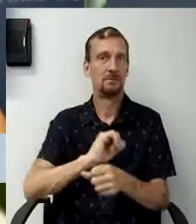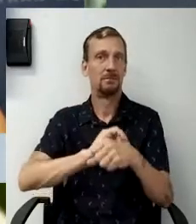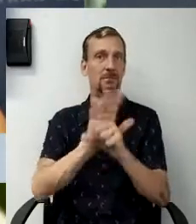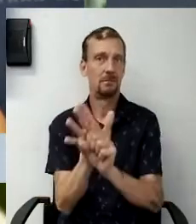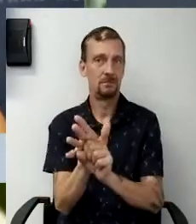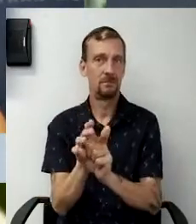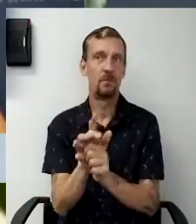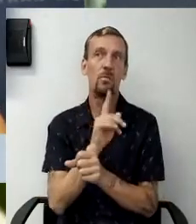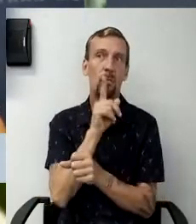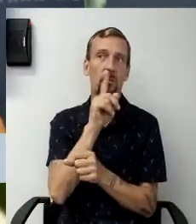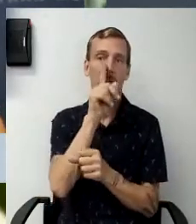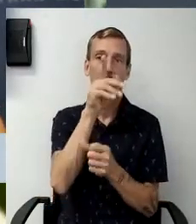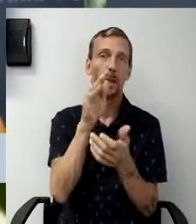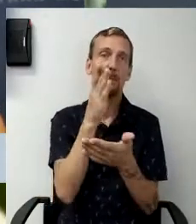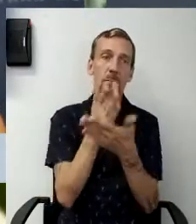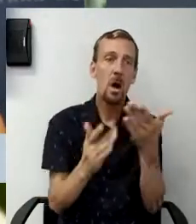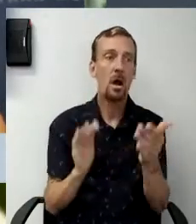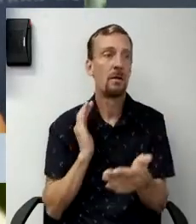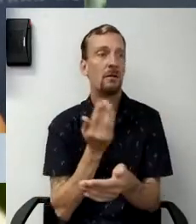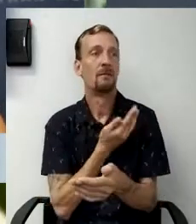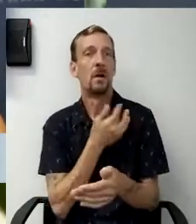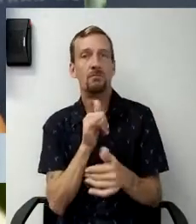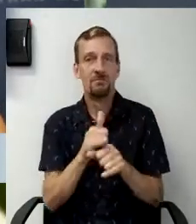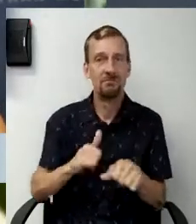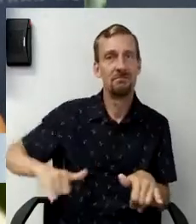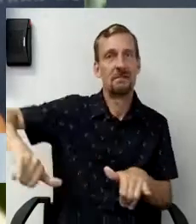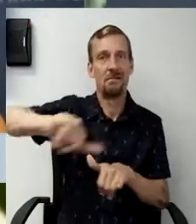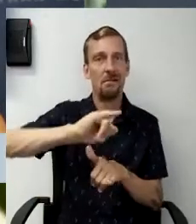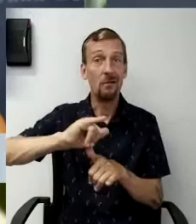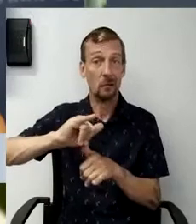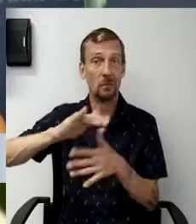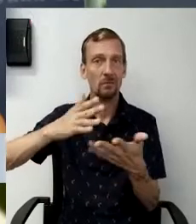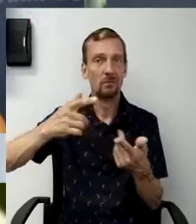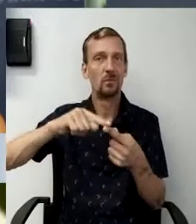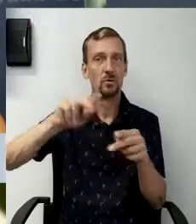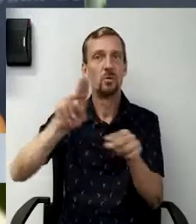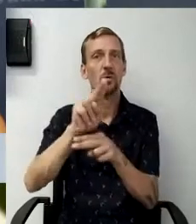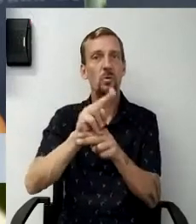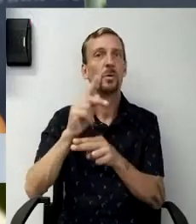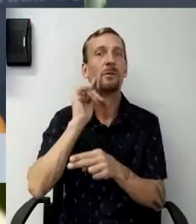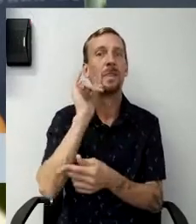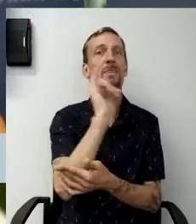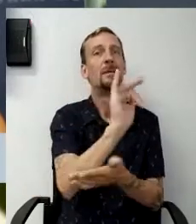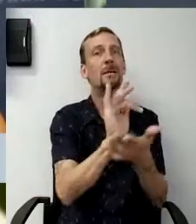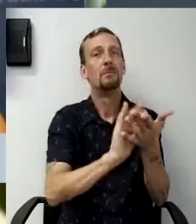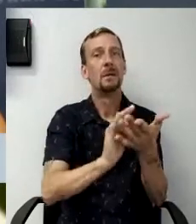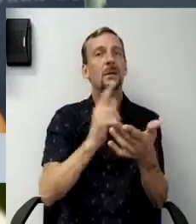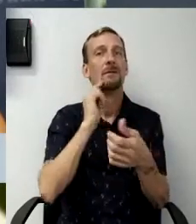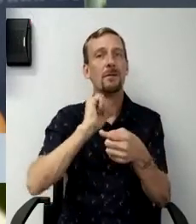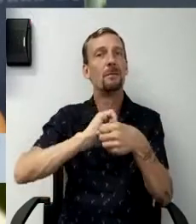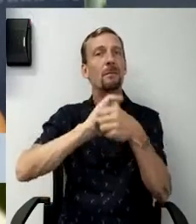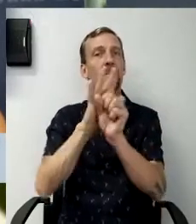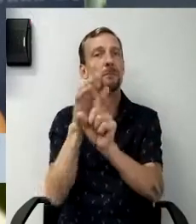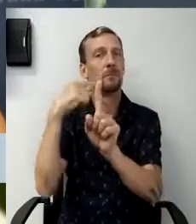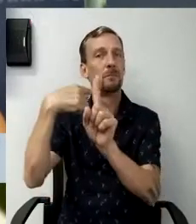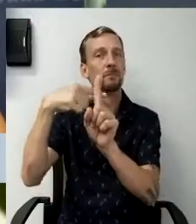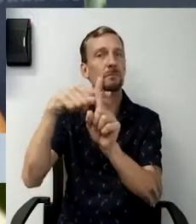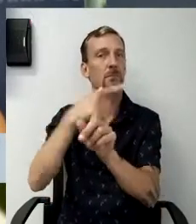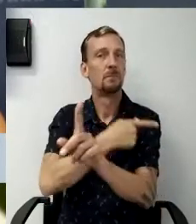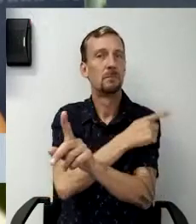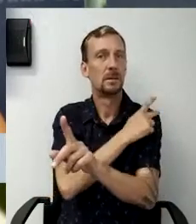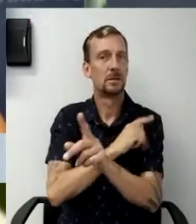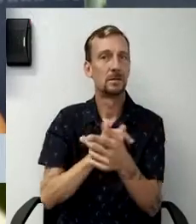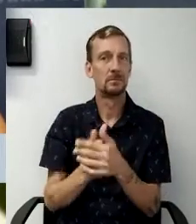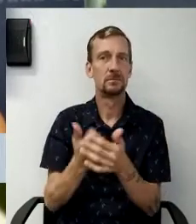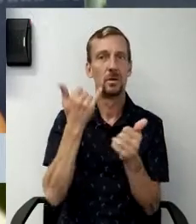almost part of our standard protocol to give remdesivir to COVID positive patients. Okay, so